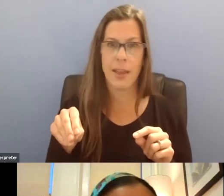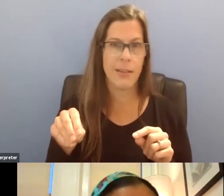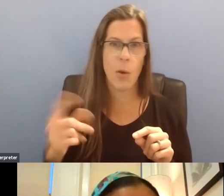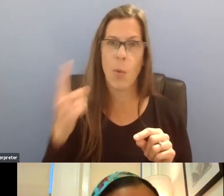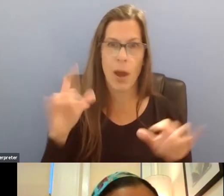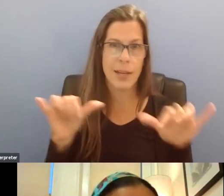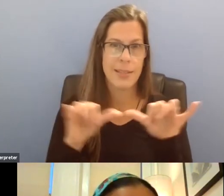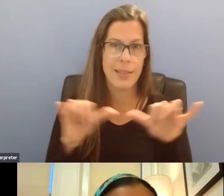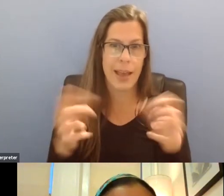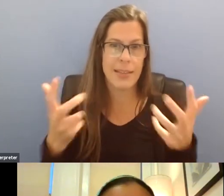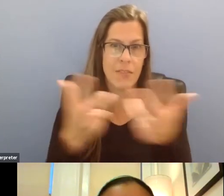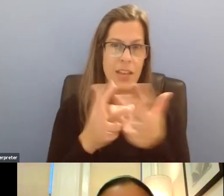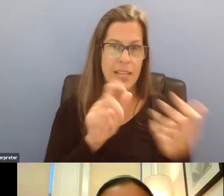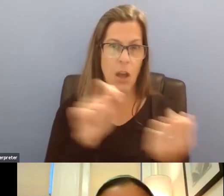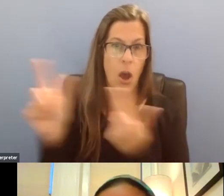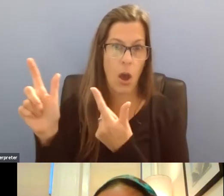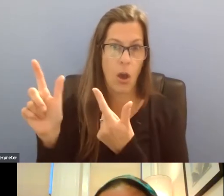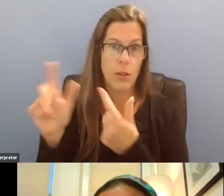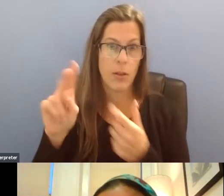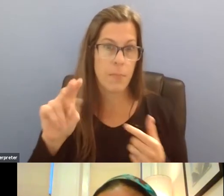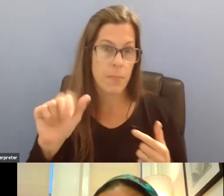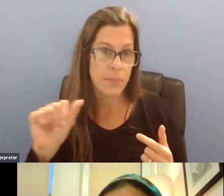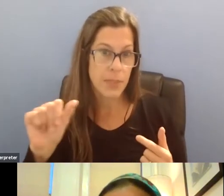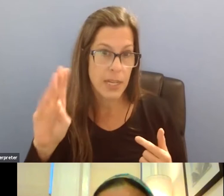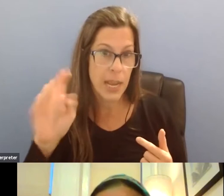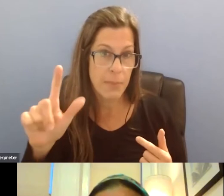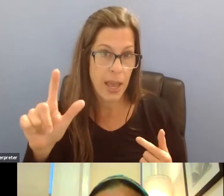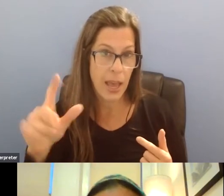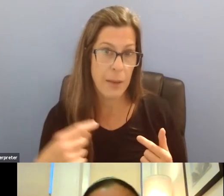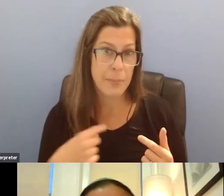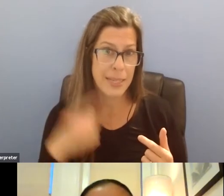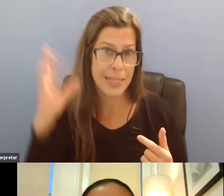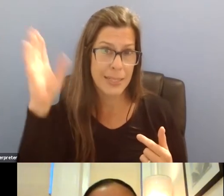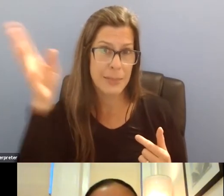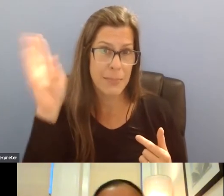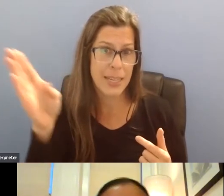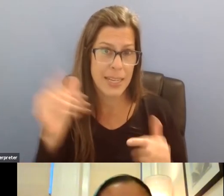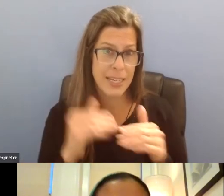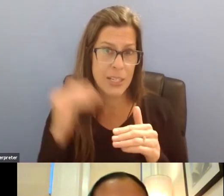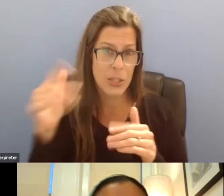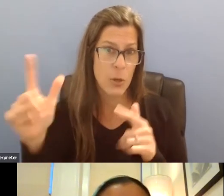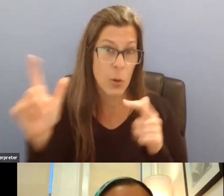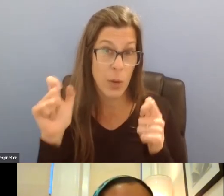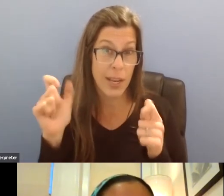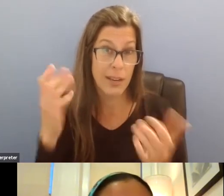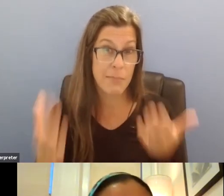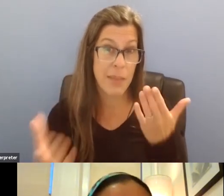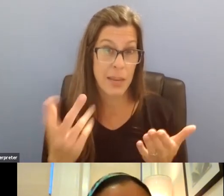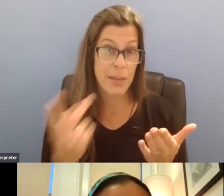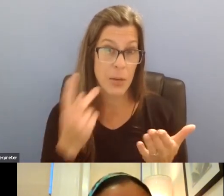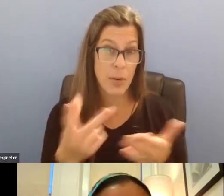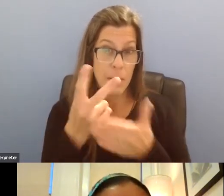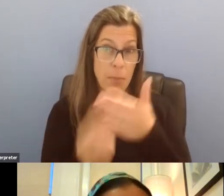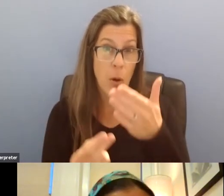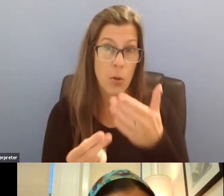I'm gonna jump in just to say that I think I was probably speaking too quickly and maybe we both speak rather quickly. There was one